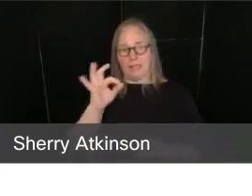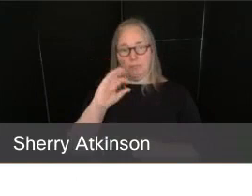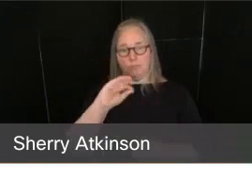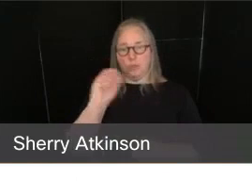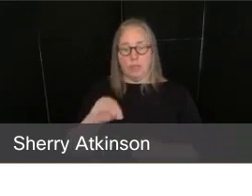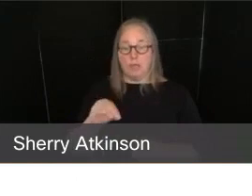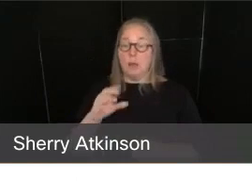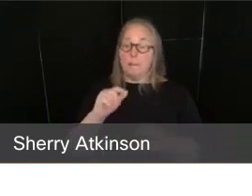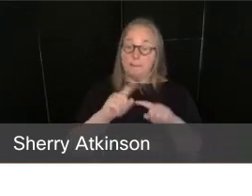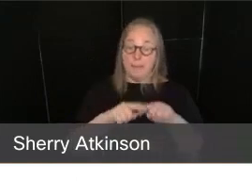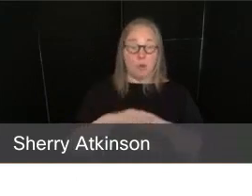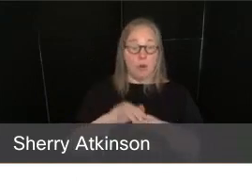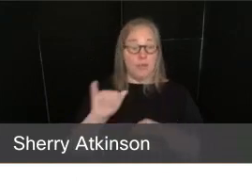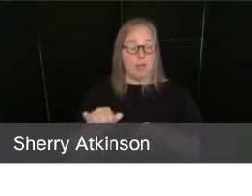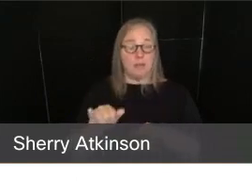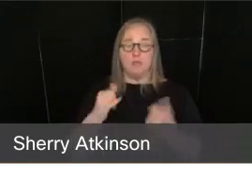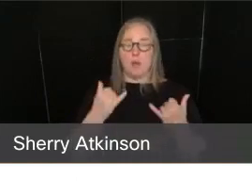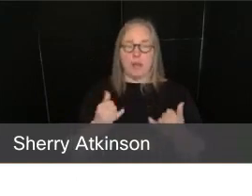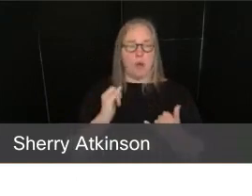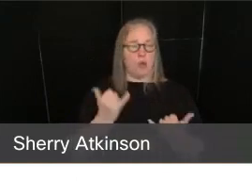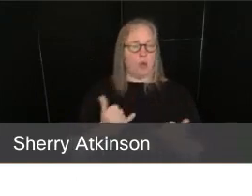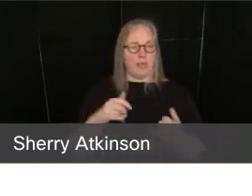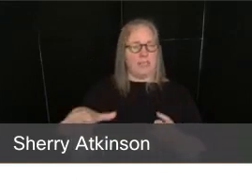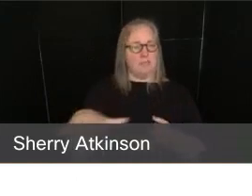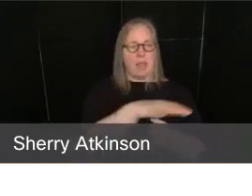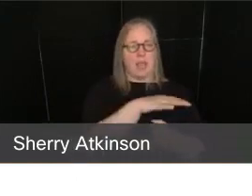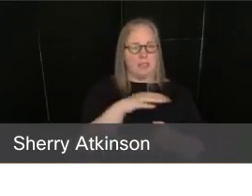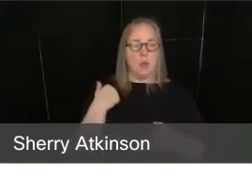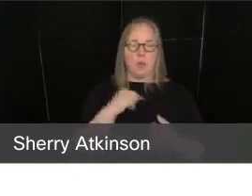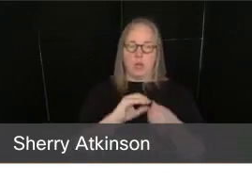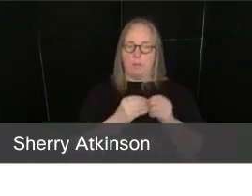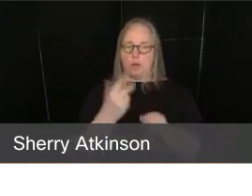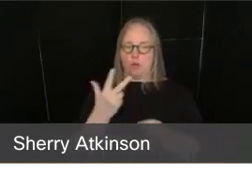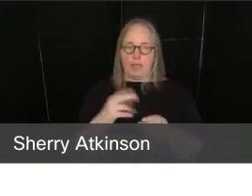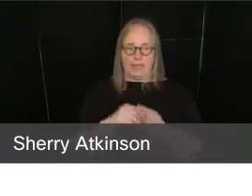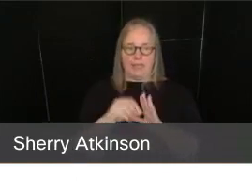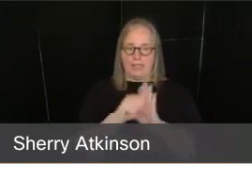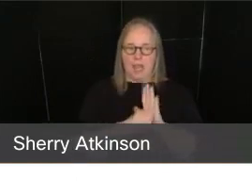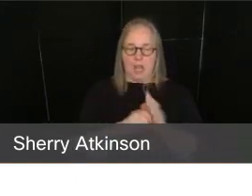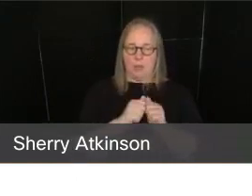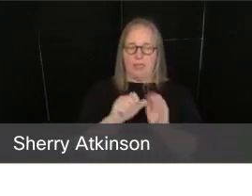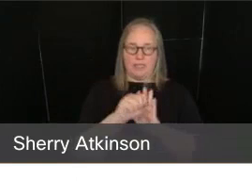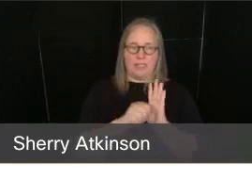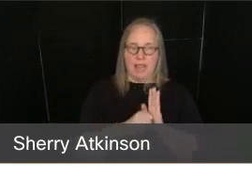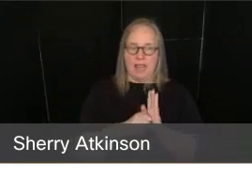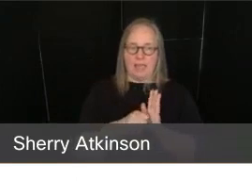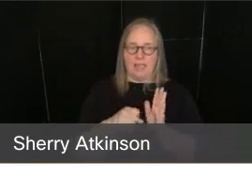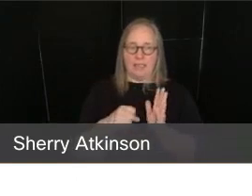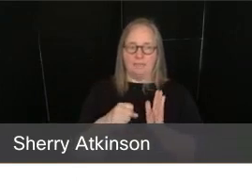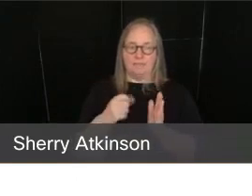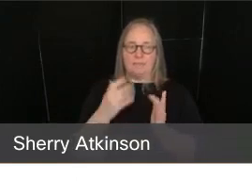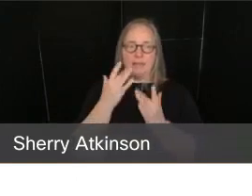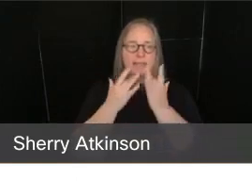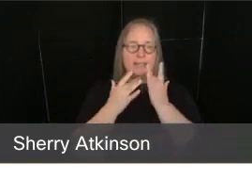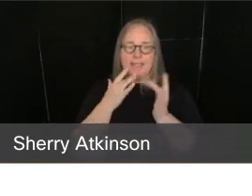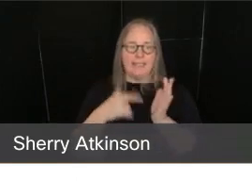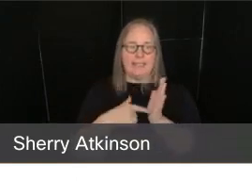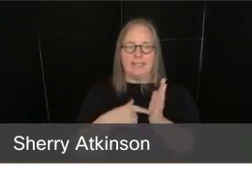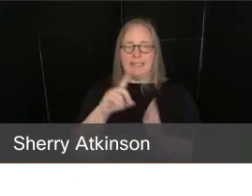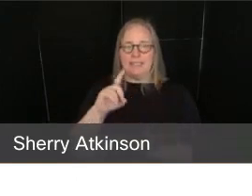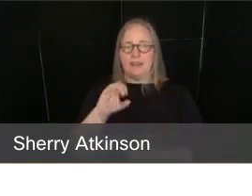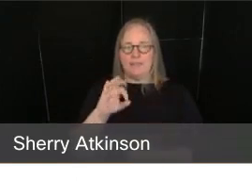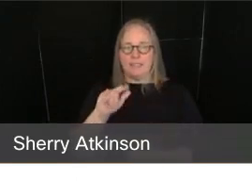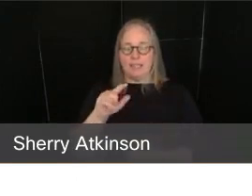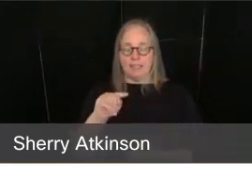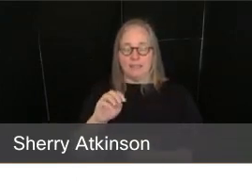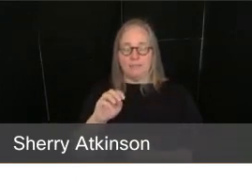that, right now, our current space, we are number 3 in the state with a state deficit, but number 2 when you look 10 years out